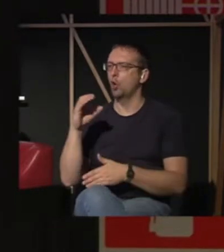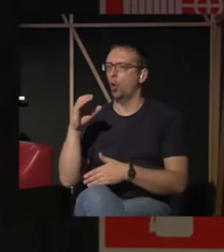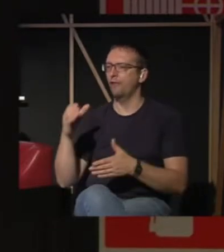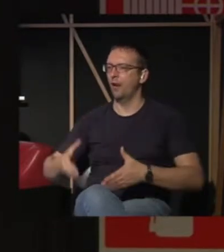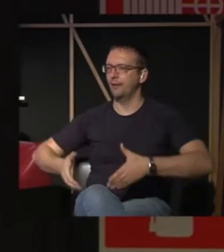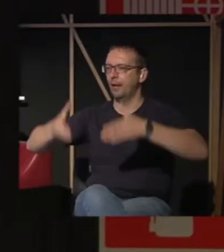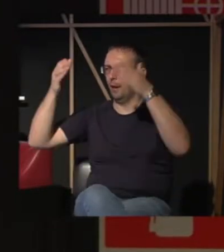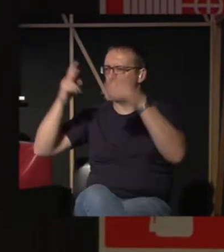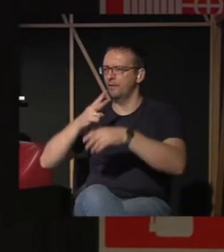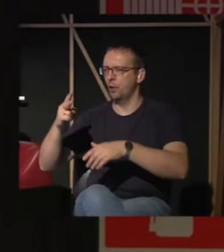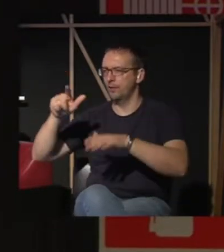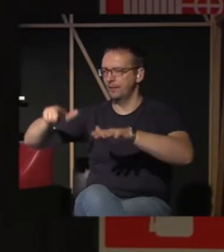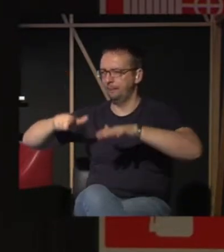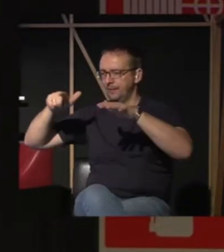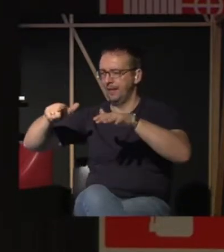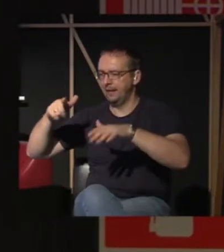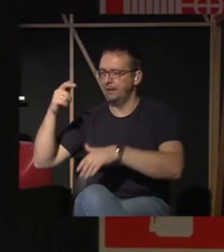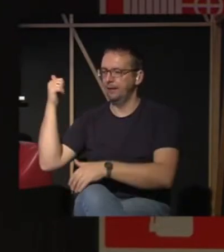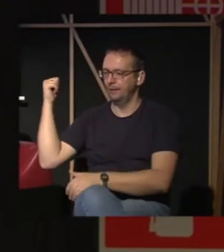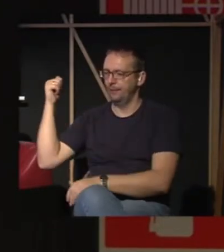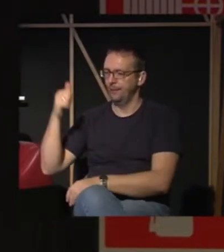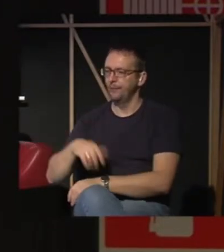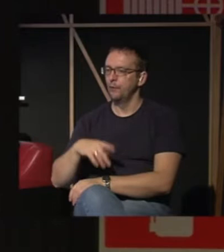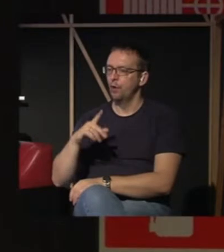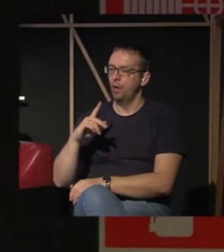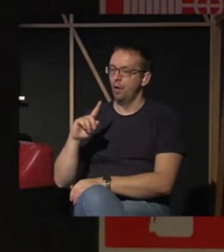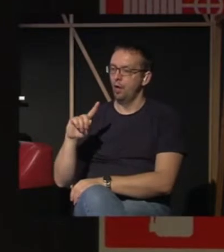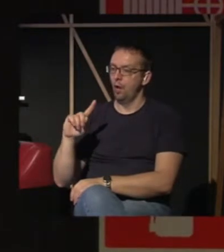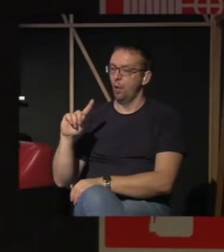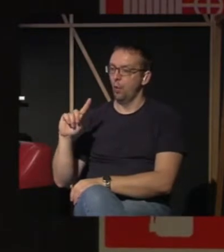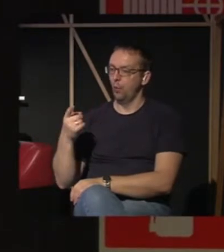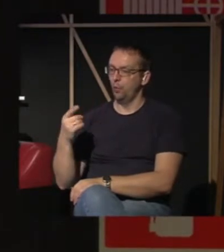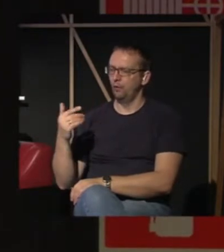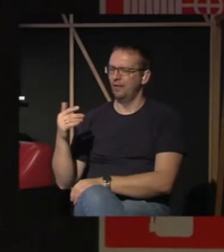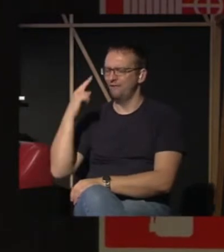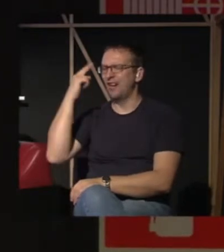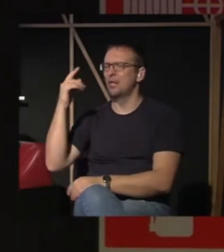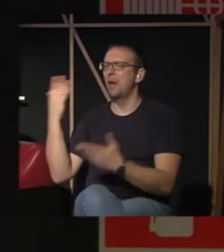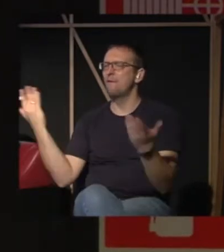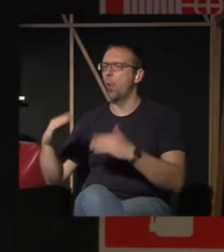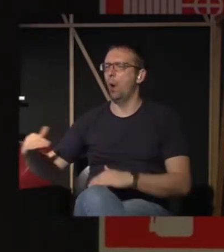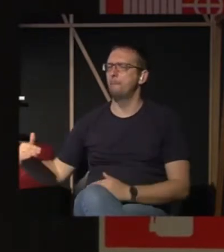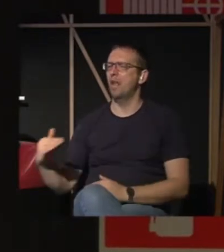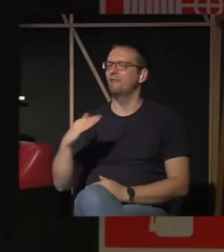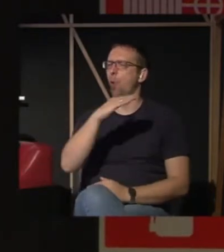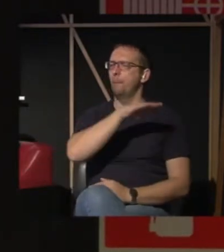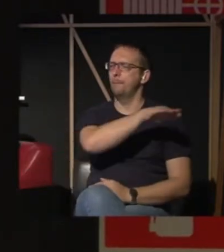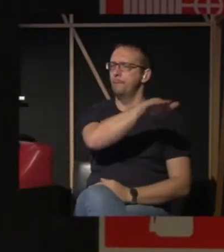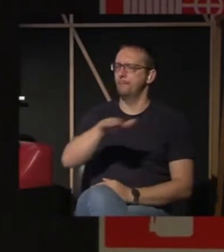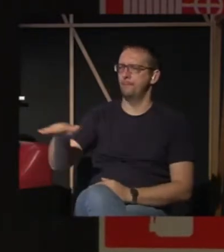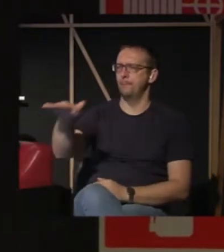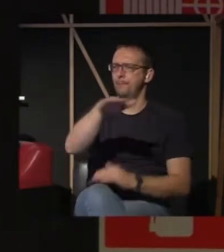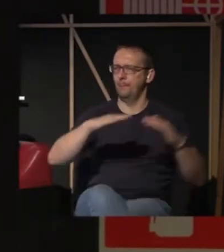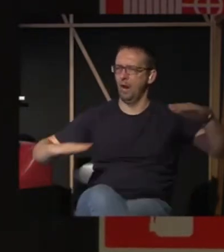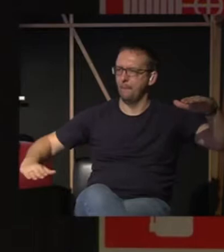you also have another photo of another platform, which I don't remember where that's from. And the last photo is of a